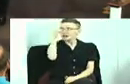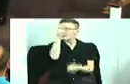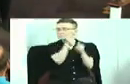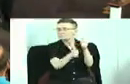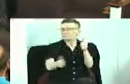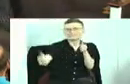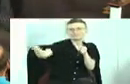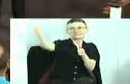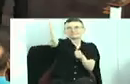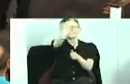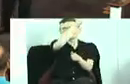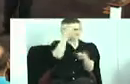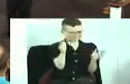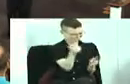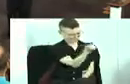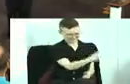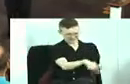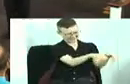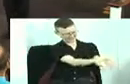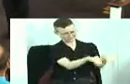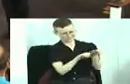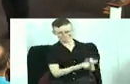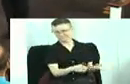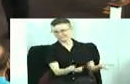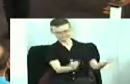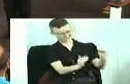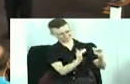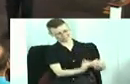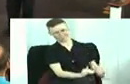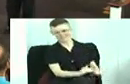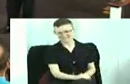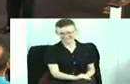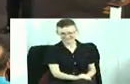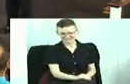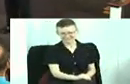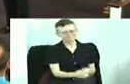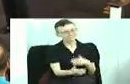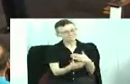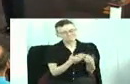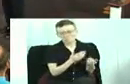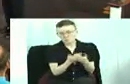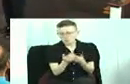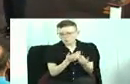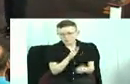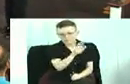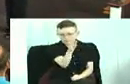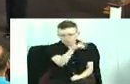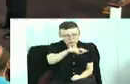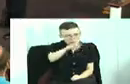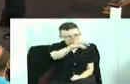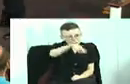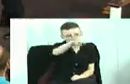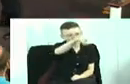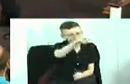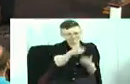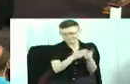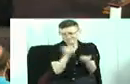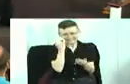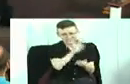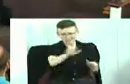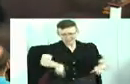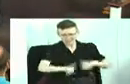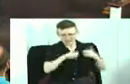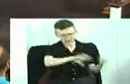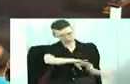any tomb. No matter where you are in your journey, no matter how overturned or upside down your